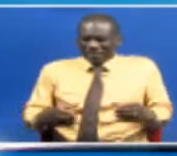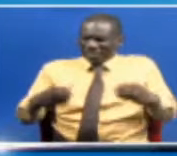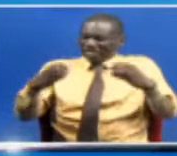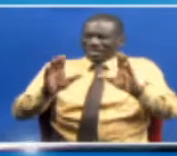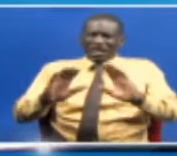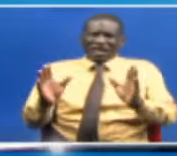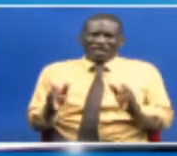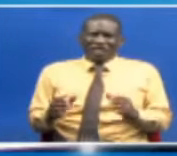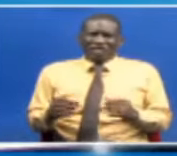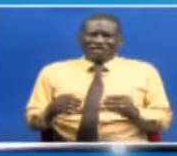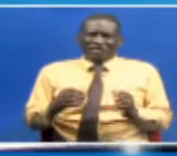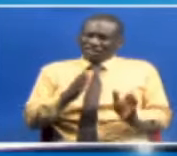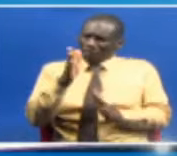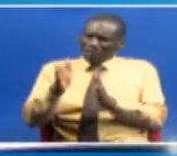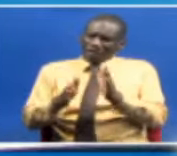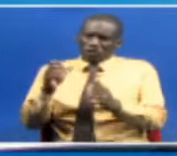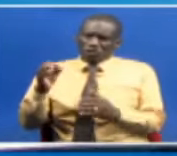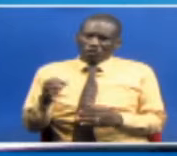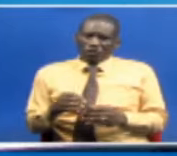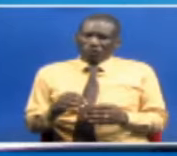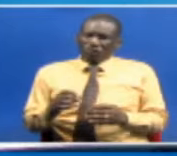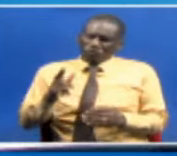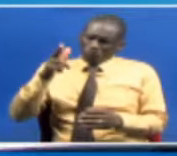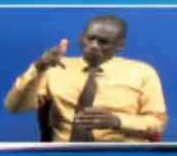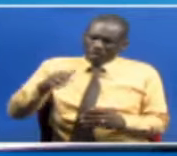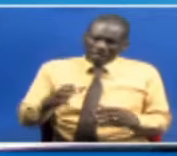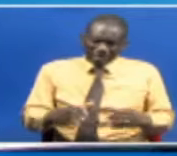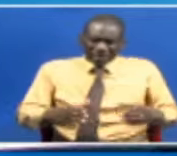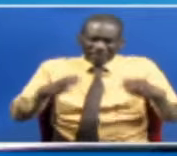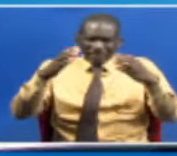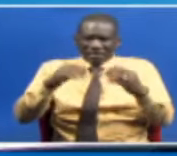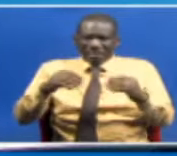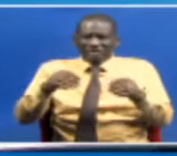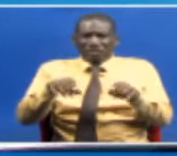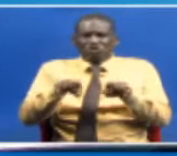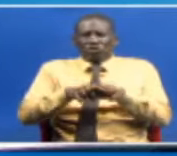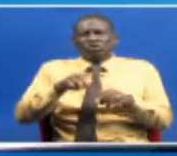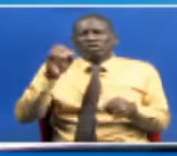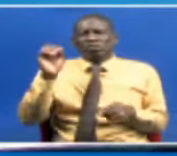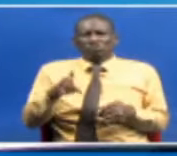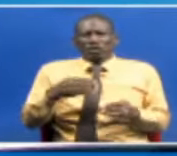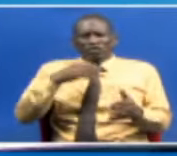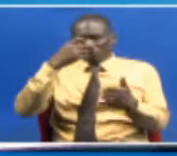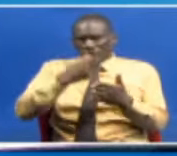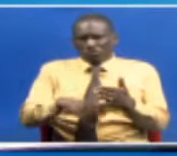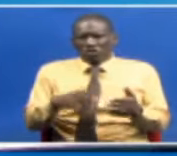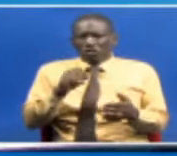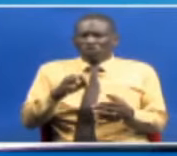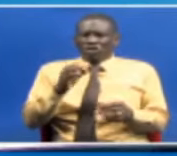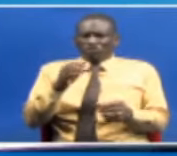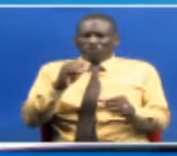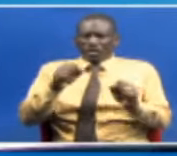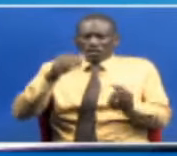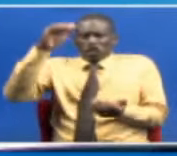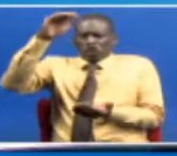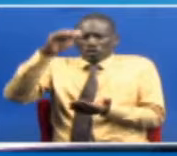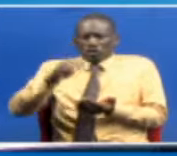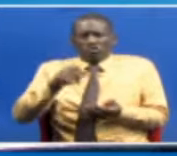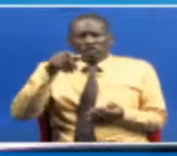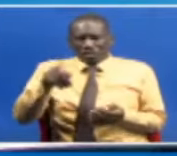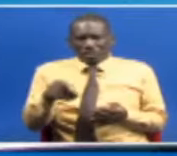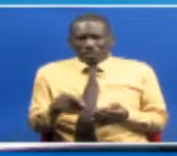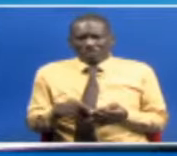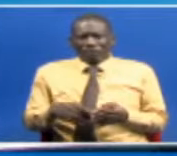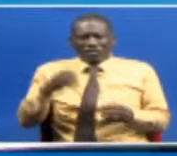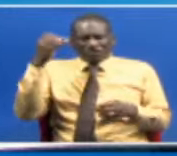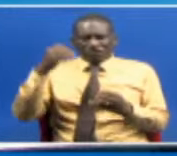the logistics of refilling a cylinder is equally expensive. There's a cost. So if we're going to minimize the final